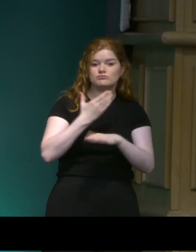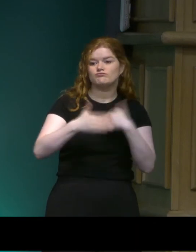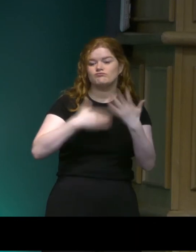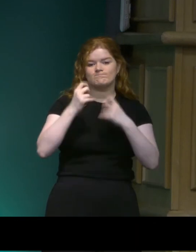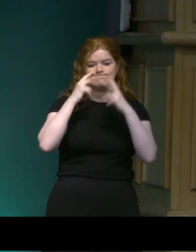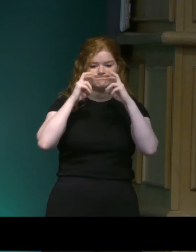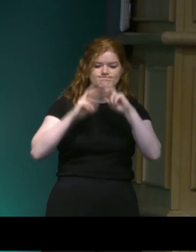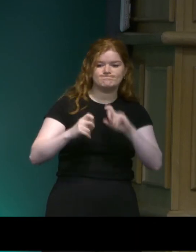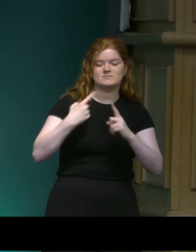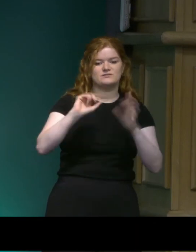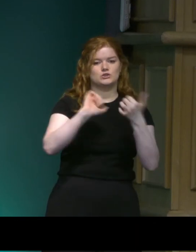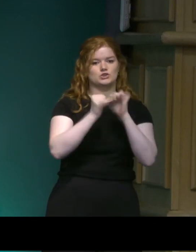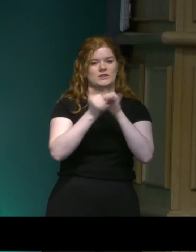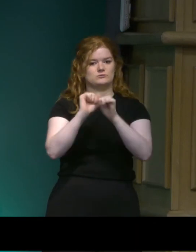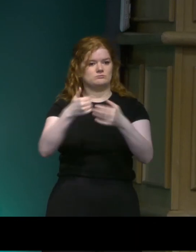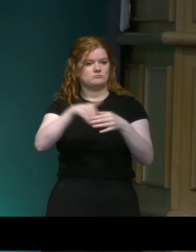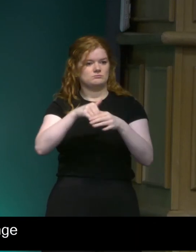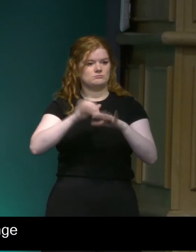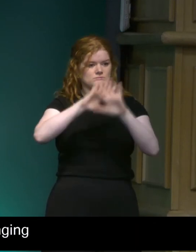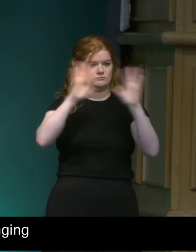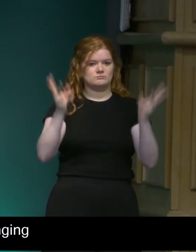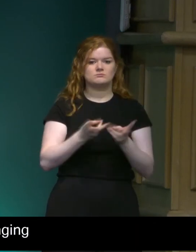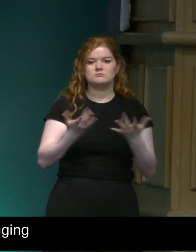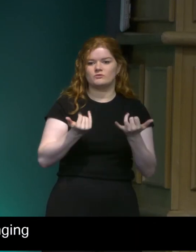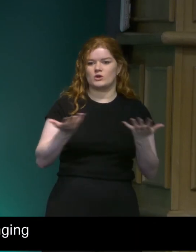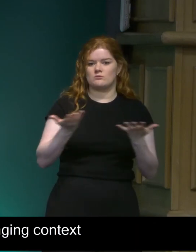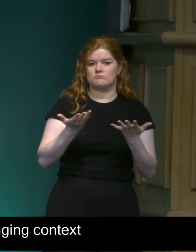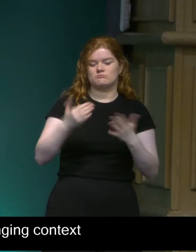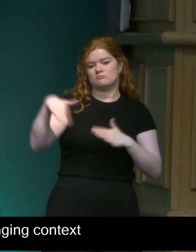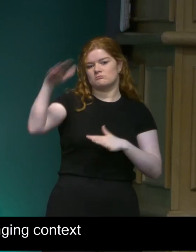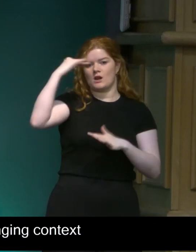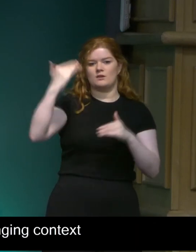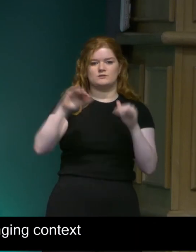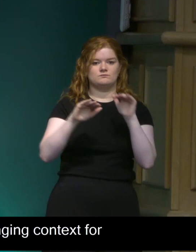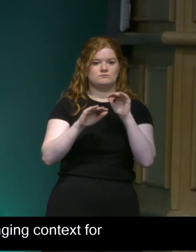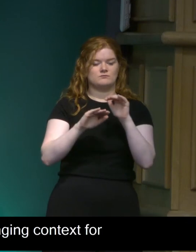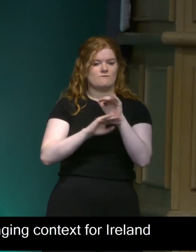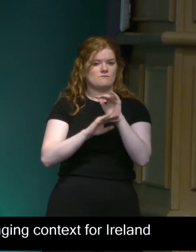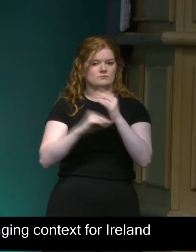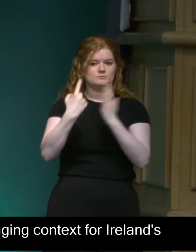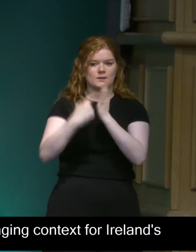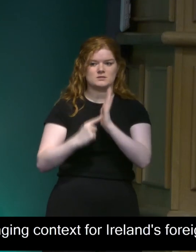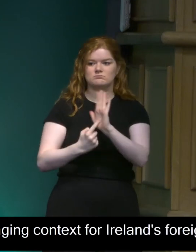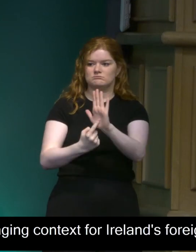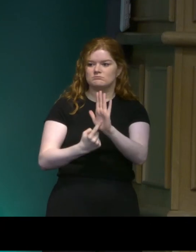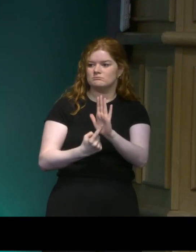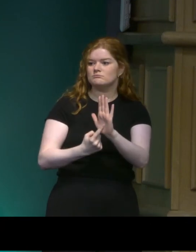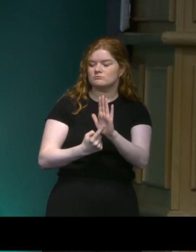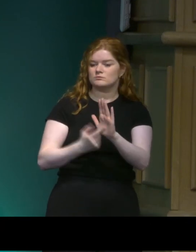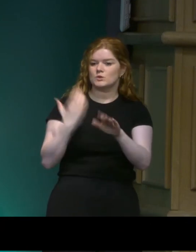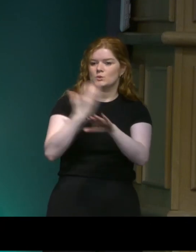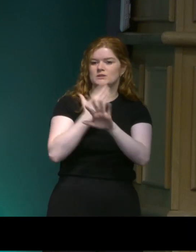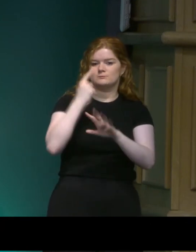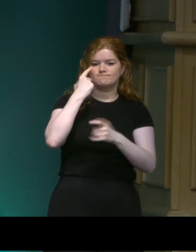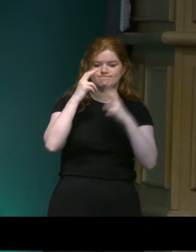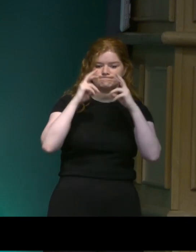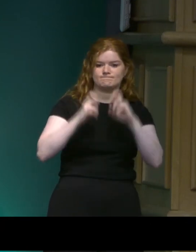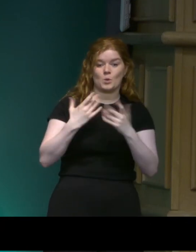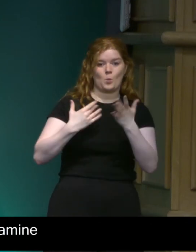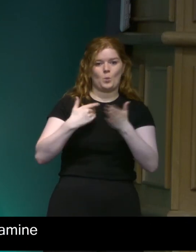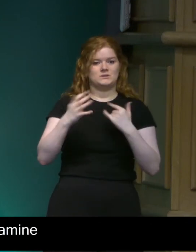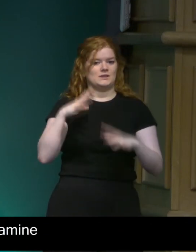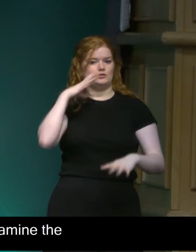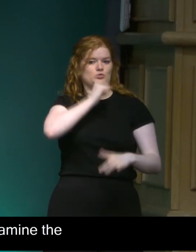exploring the changing context for Ireland's foreign policy we're going to continue to examine the